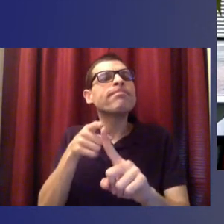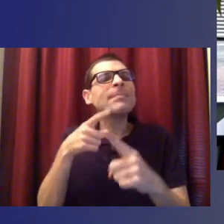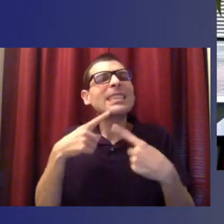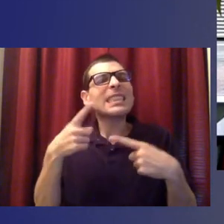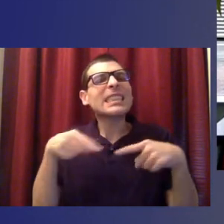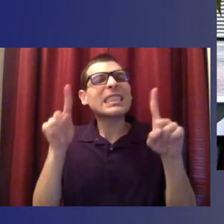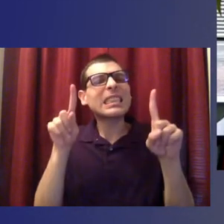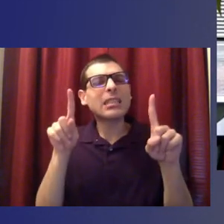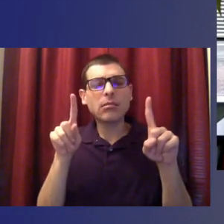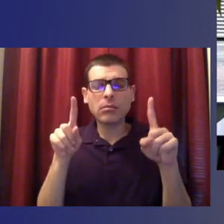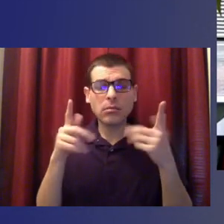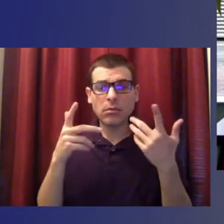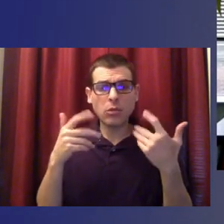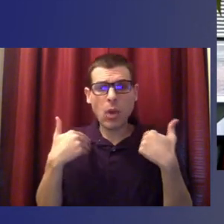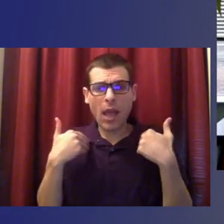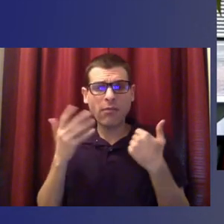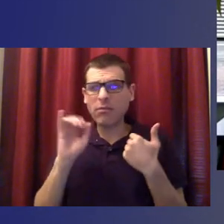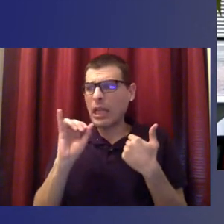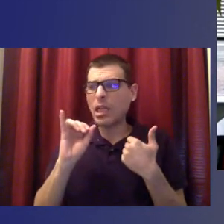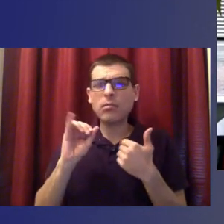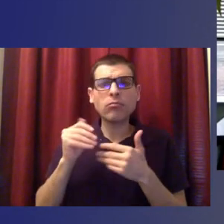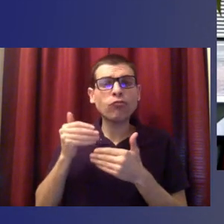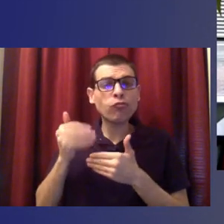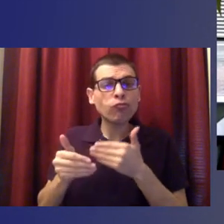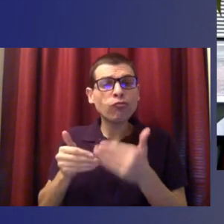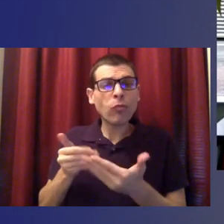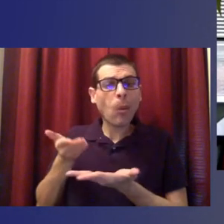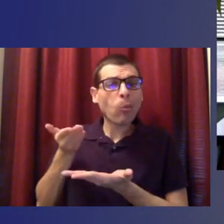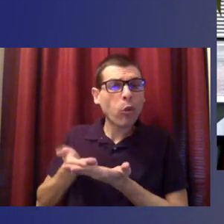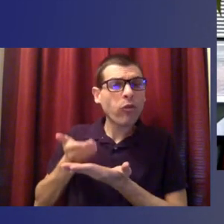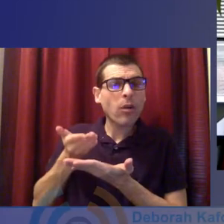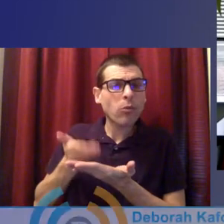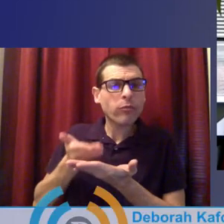And if you were to visualize that in the future?